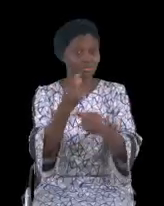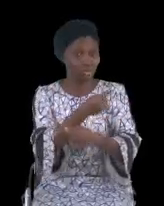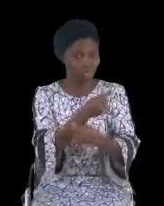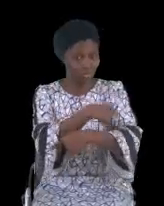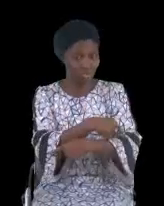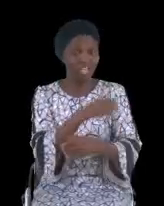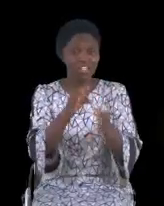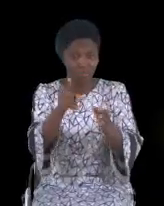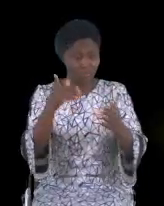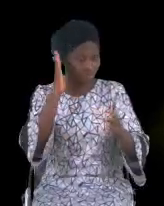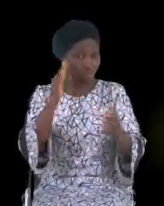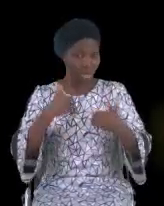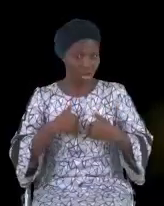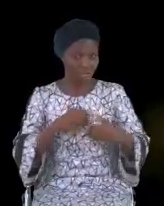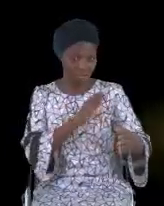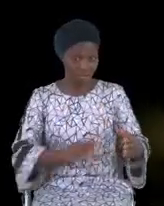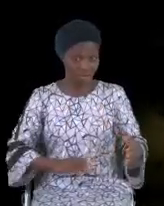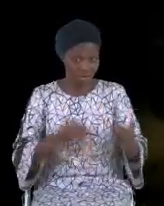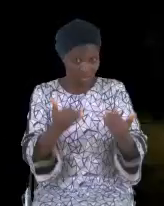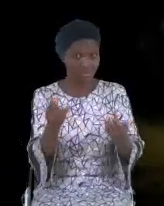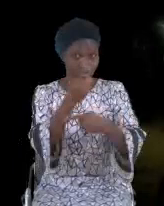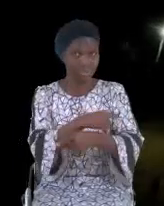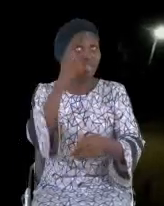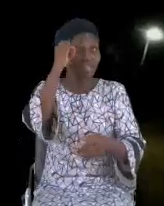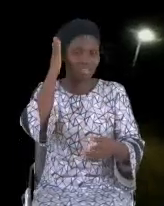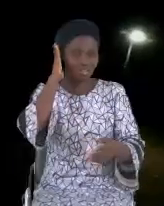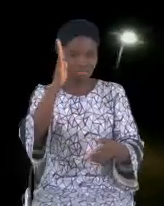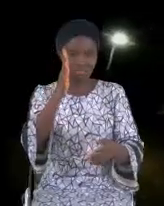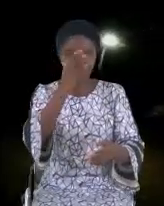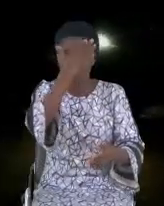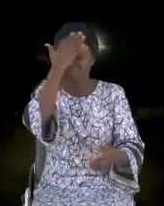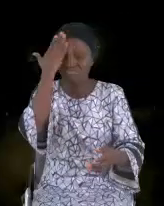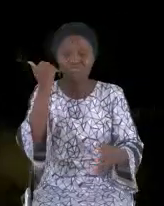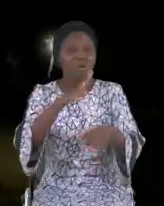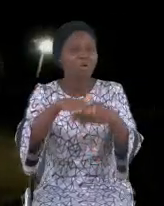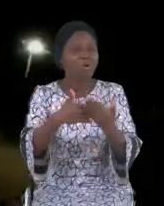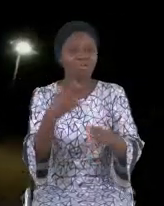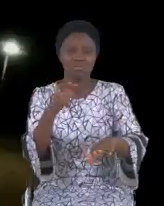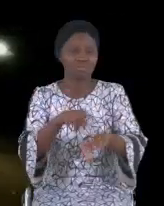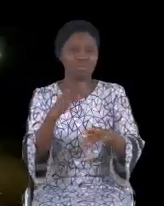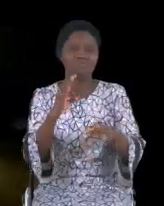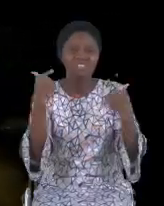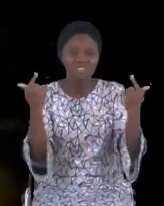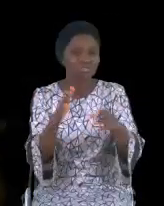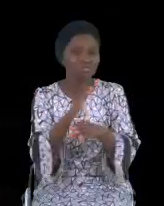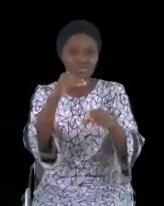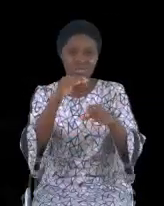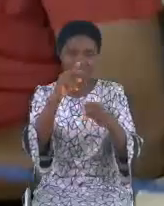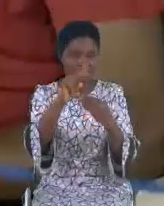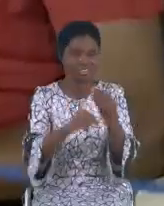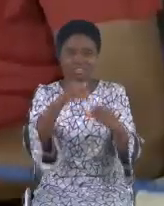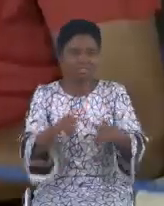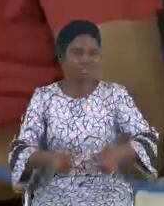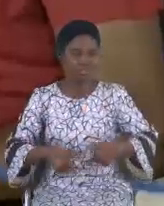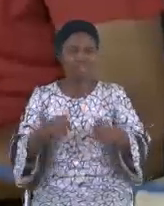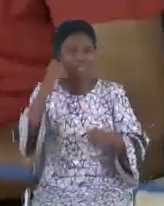he will overlook all the years of sinfulness in your life. He will do it in Jesus' name. And